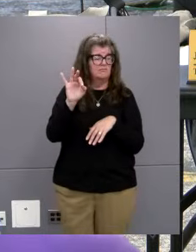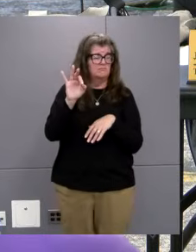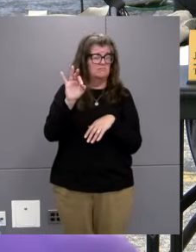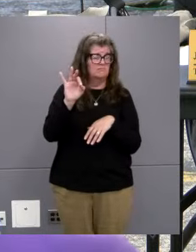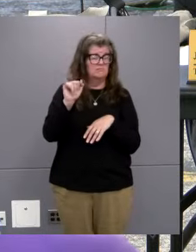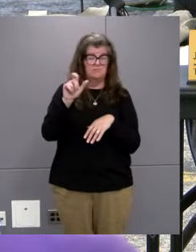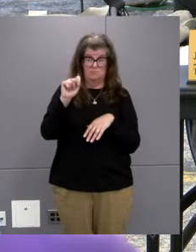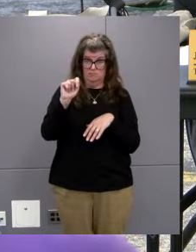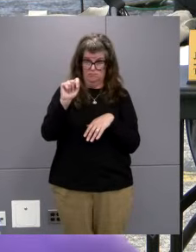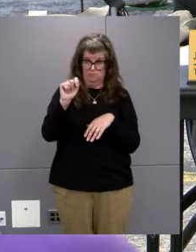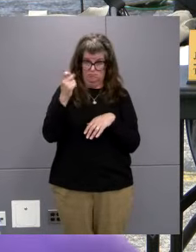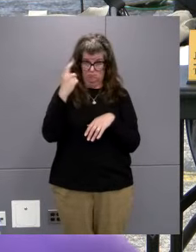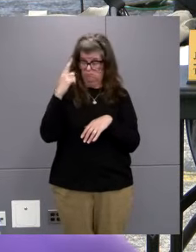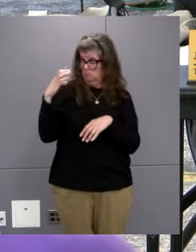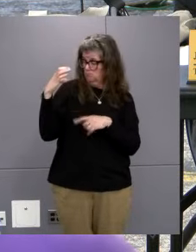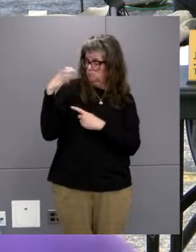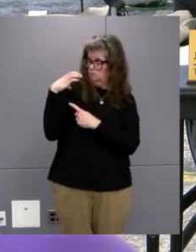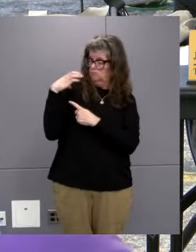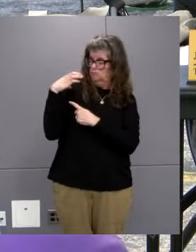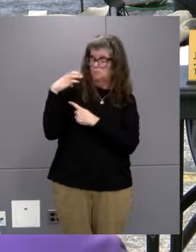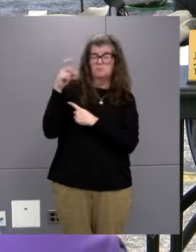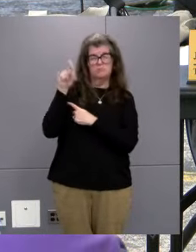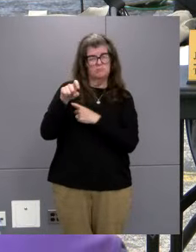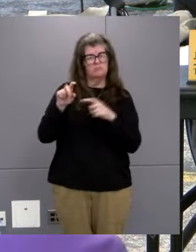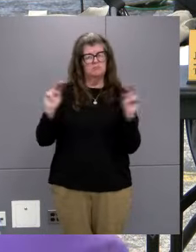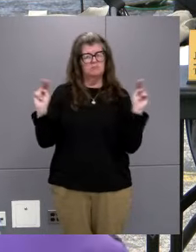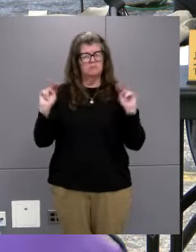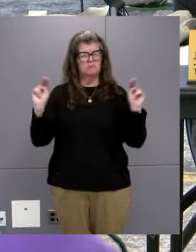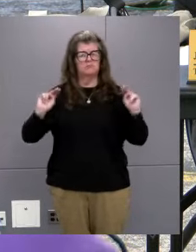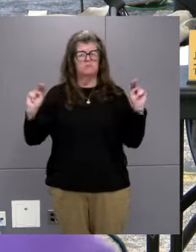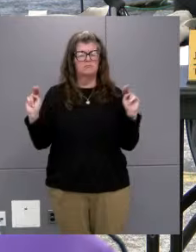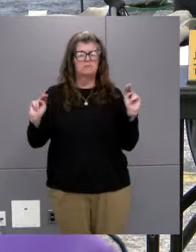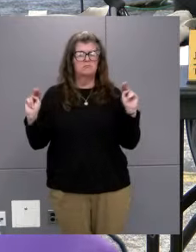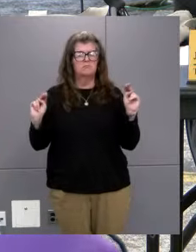chair is supposed to be neutral.